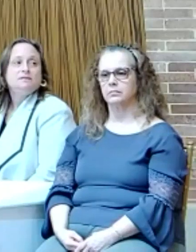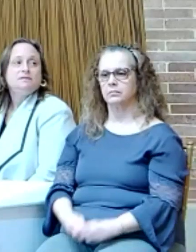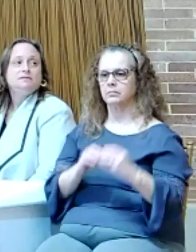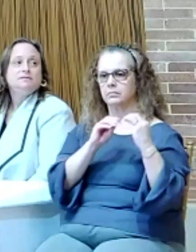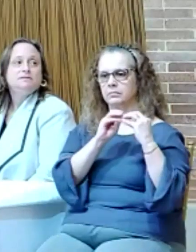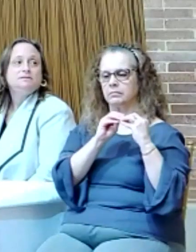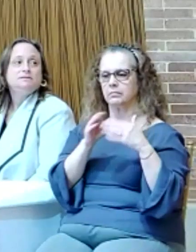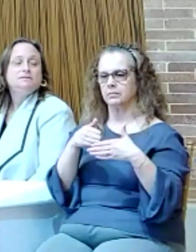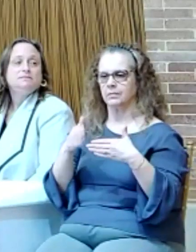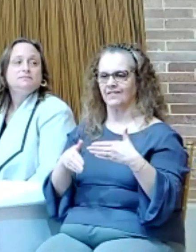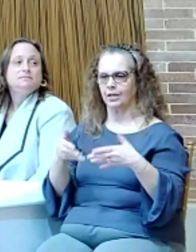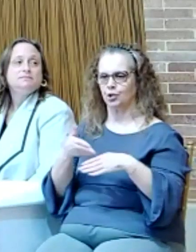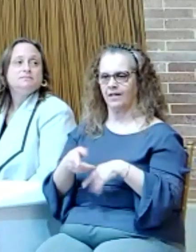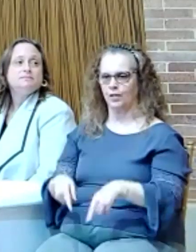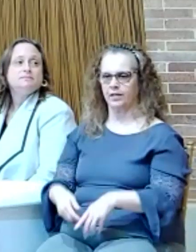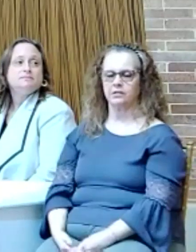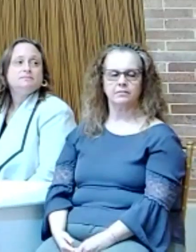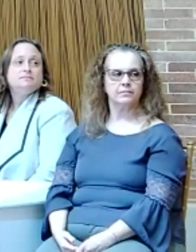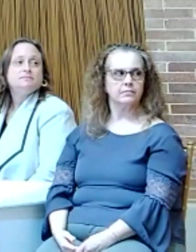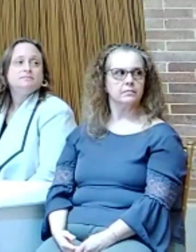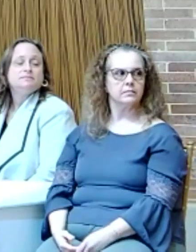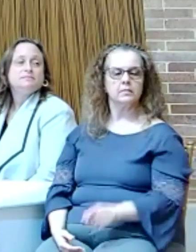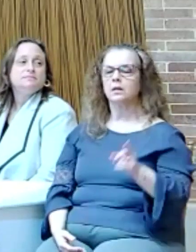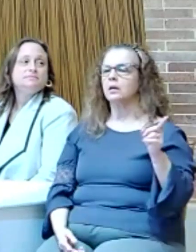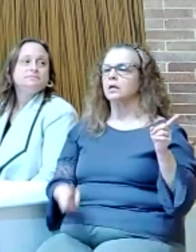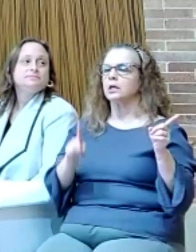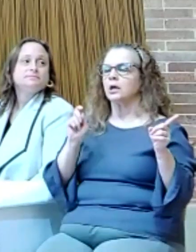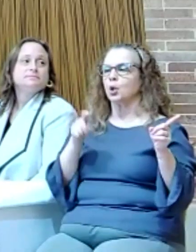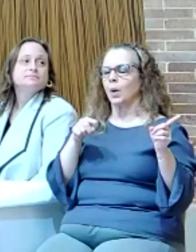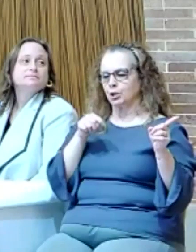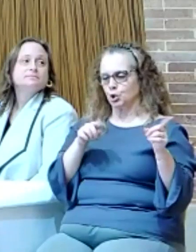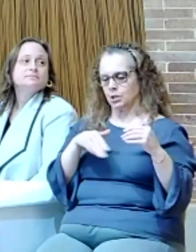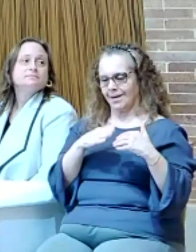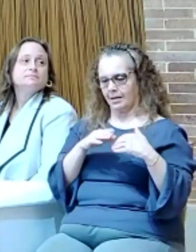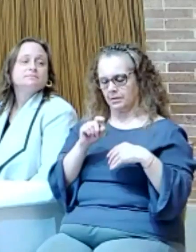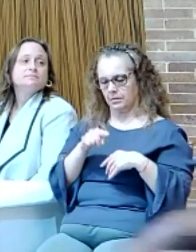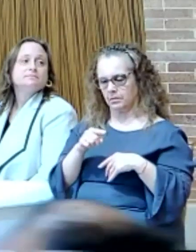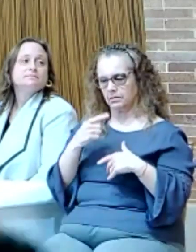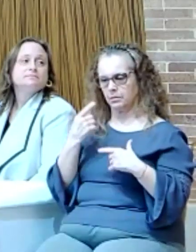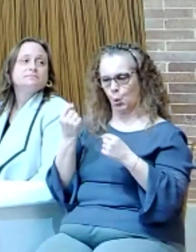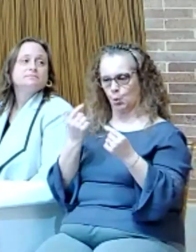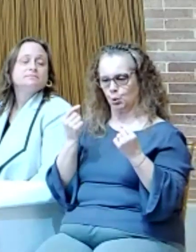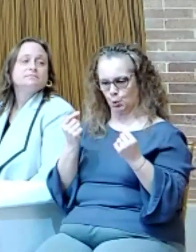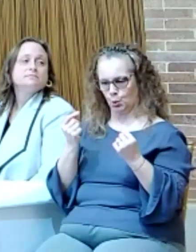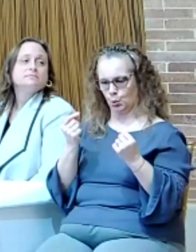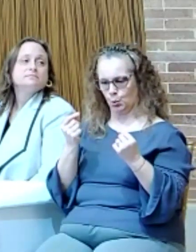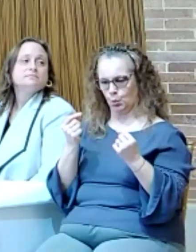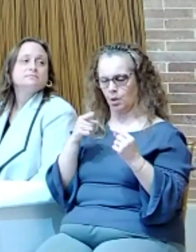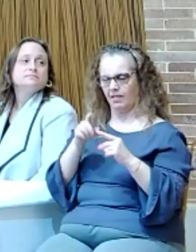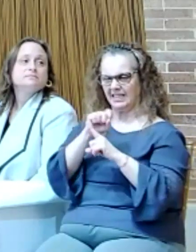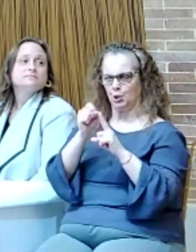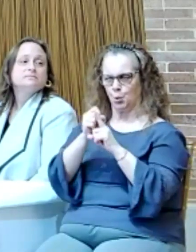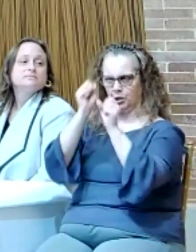right this is a question that uh someone's looking for how to proceed after the following situation